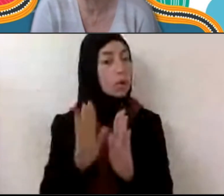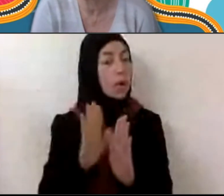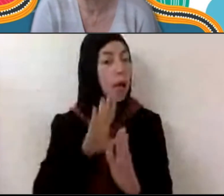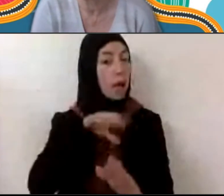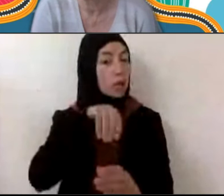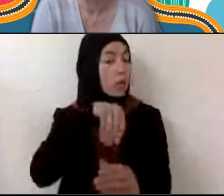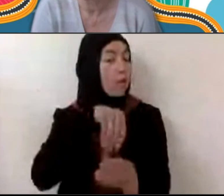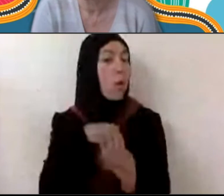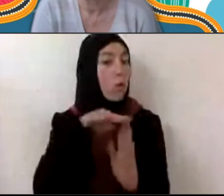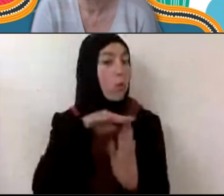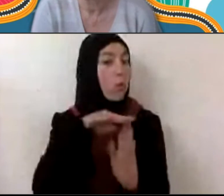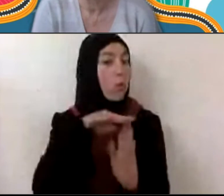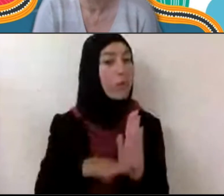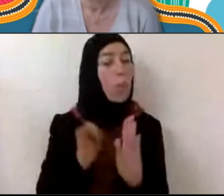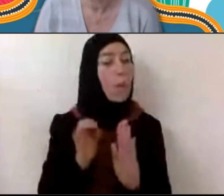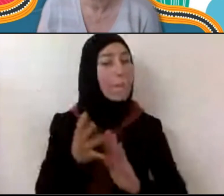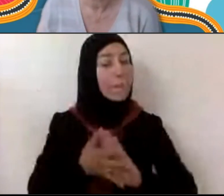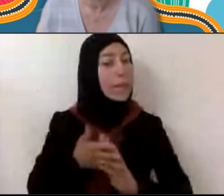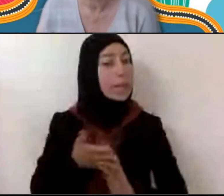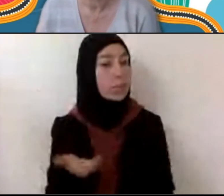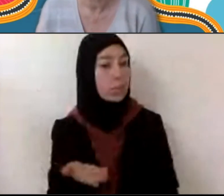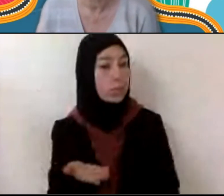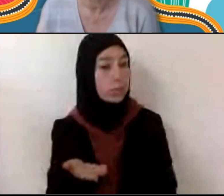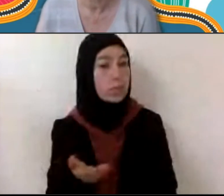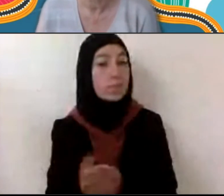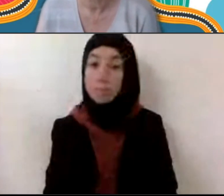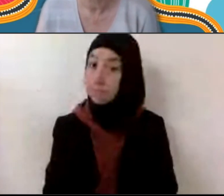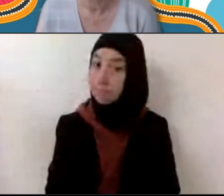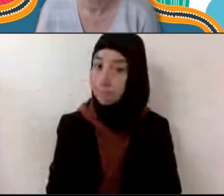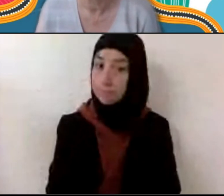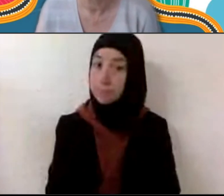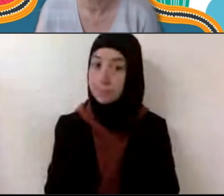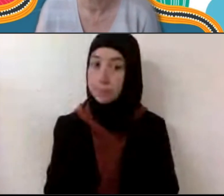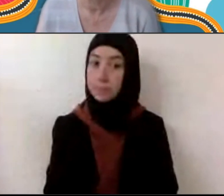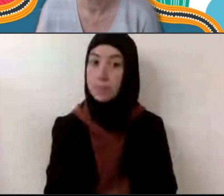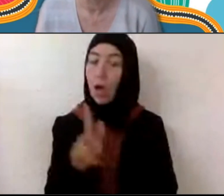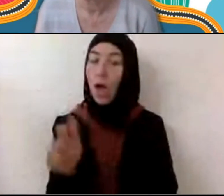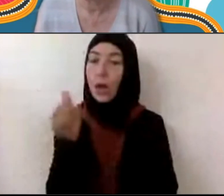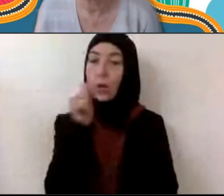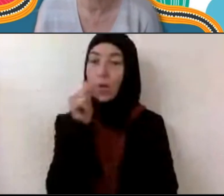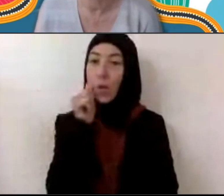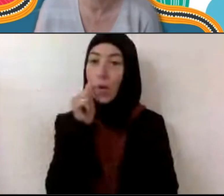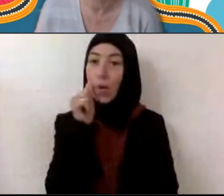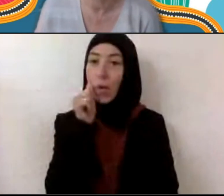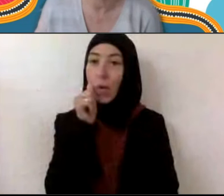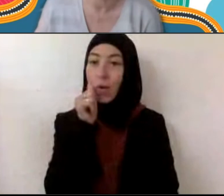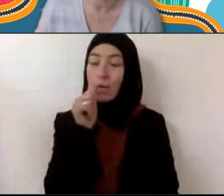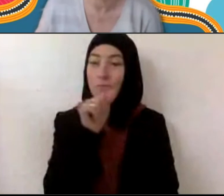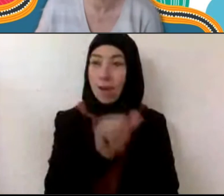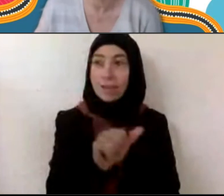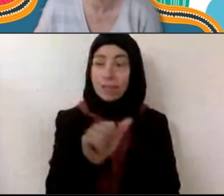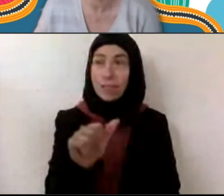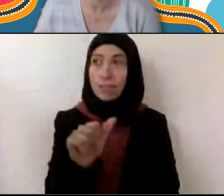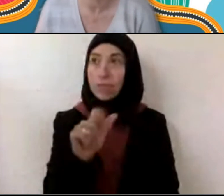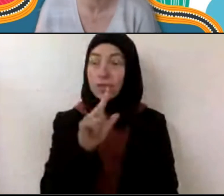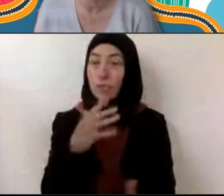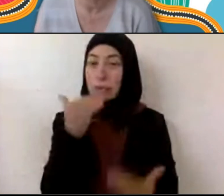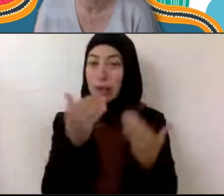means? Yes, I know that's a kind of a nice glib term, isn't it? So I guess with the functional